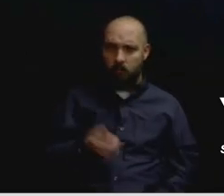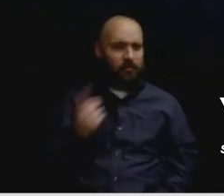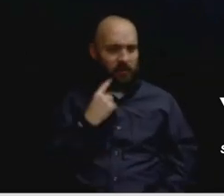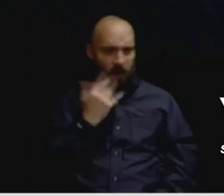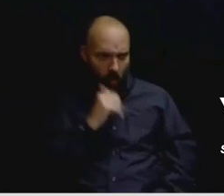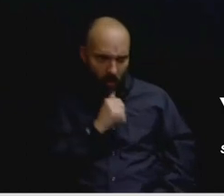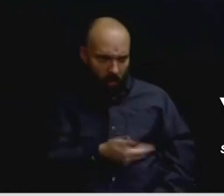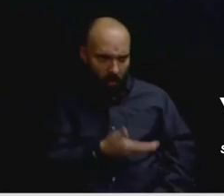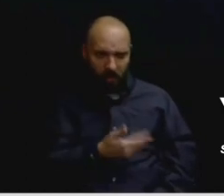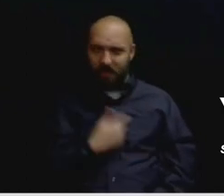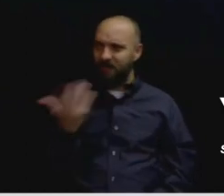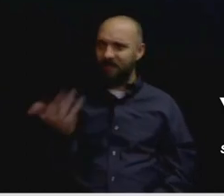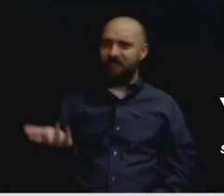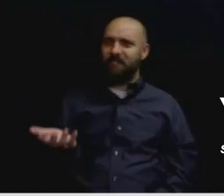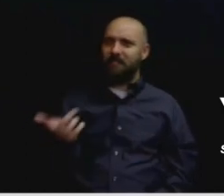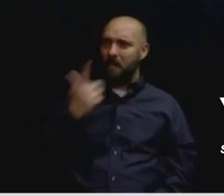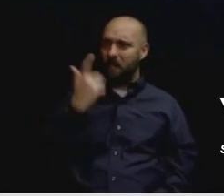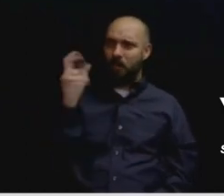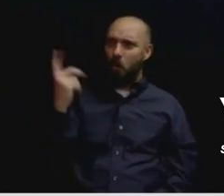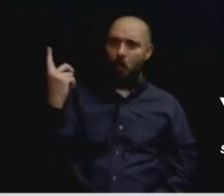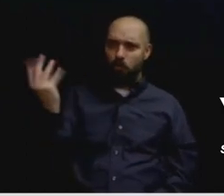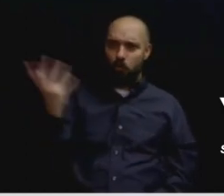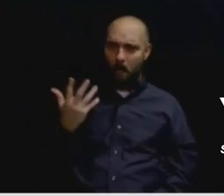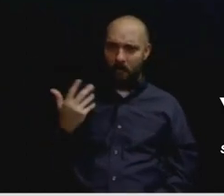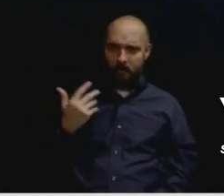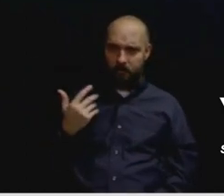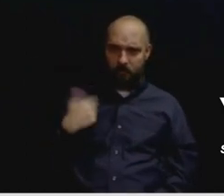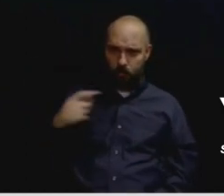I said, because no one told me to.